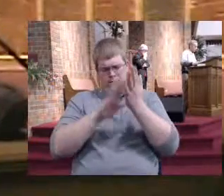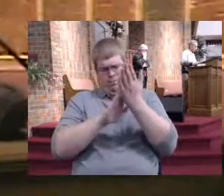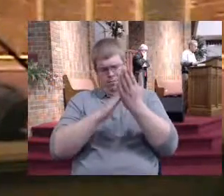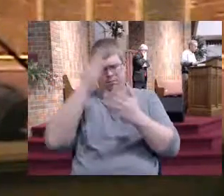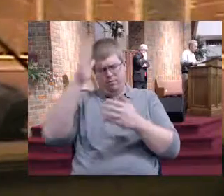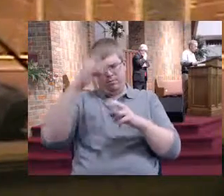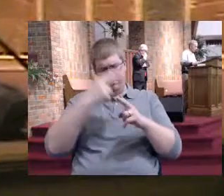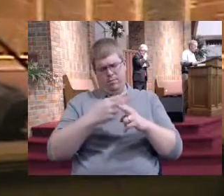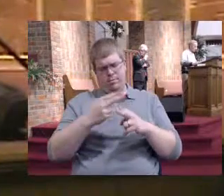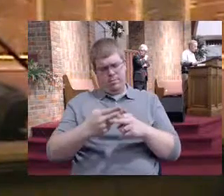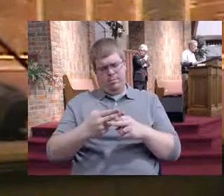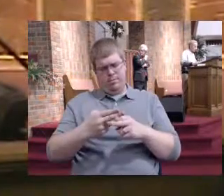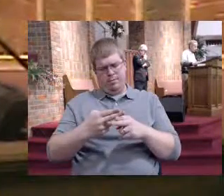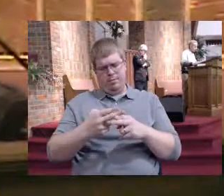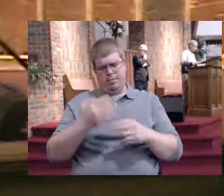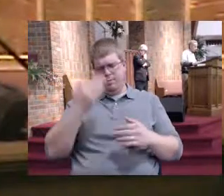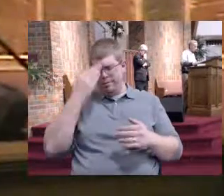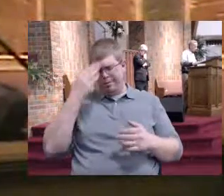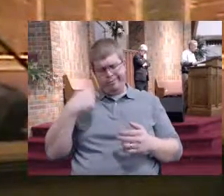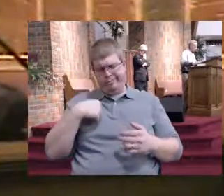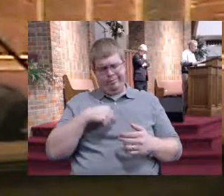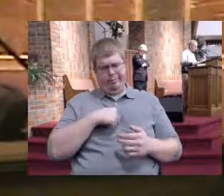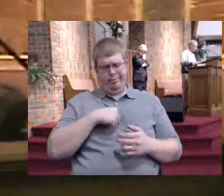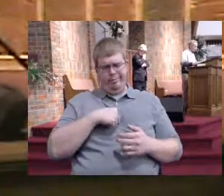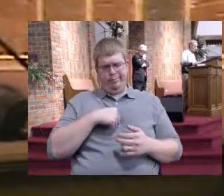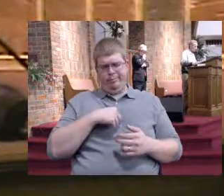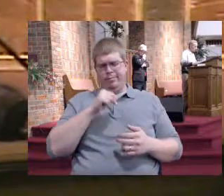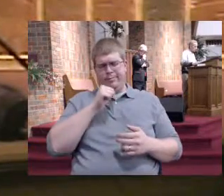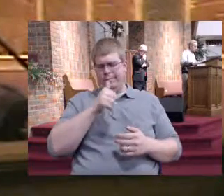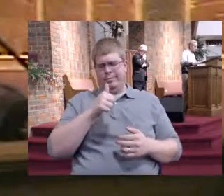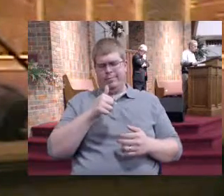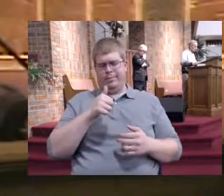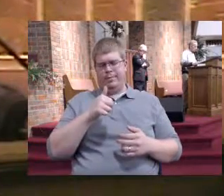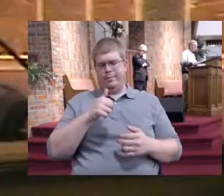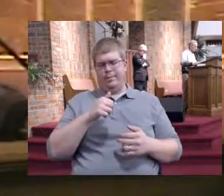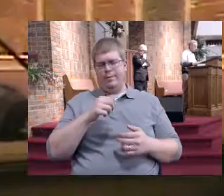We know that we don't deserve all the blessings you afford us,